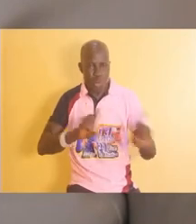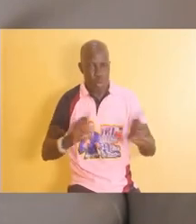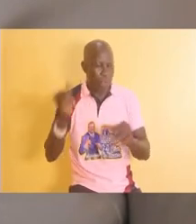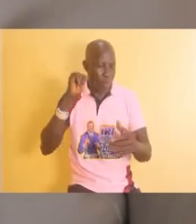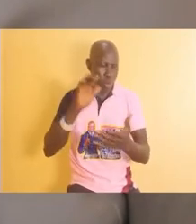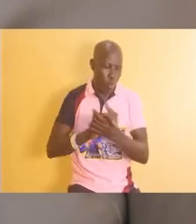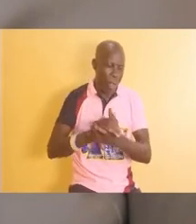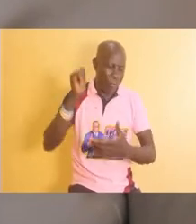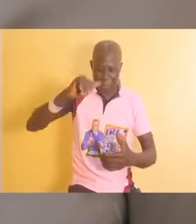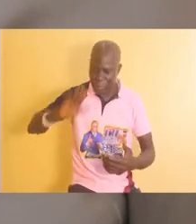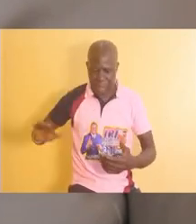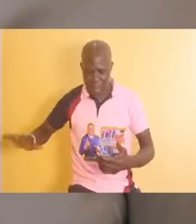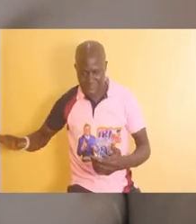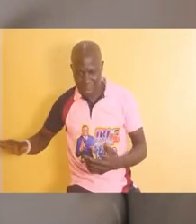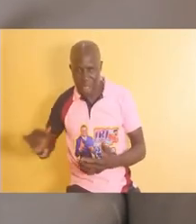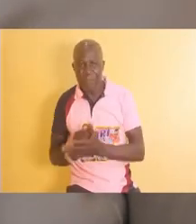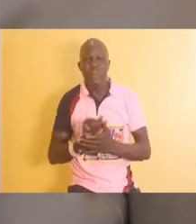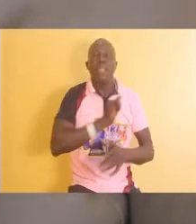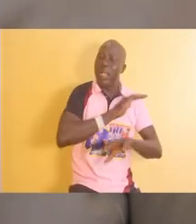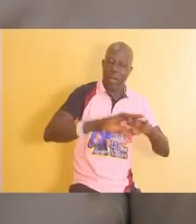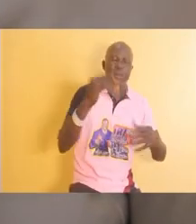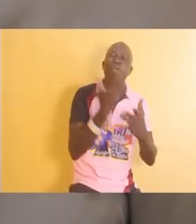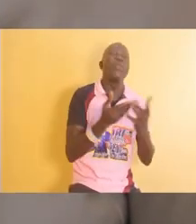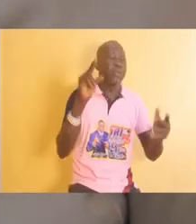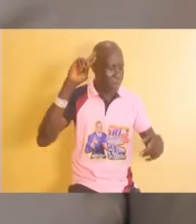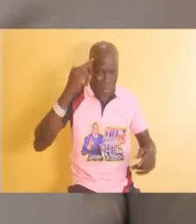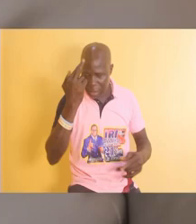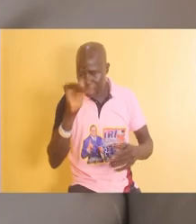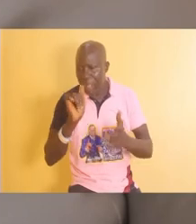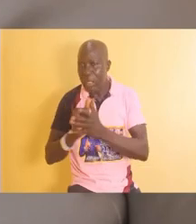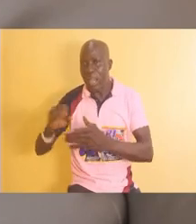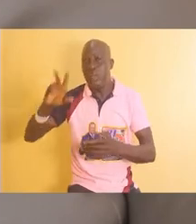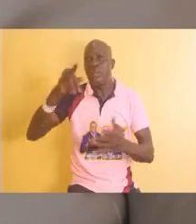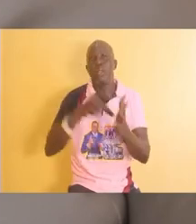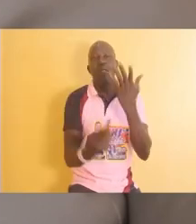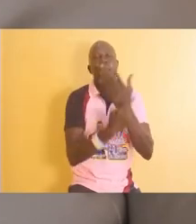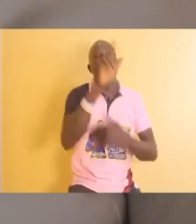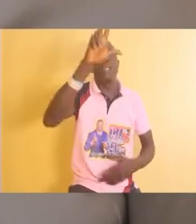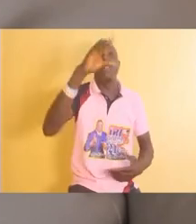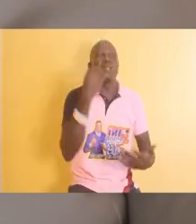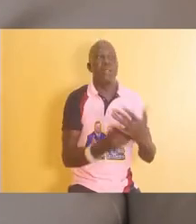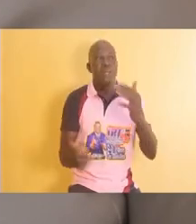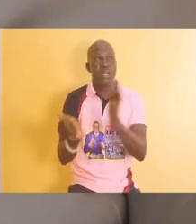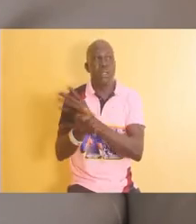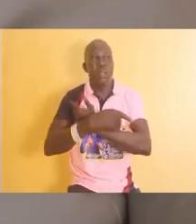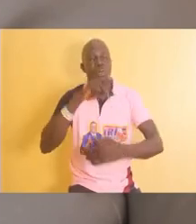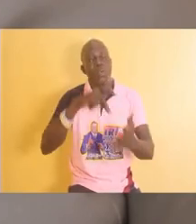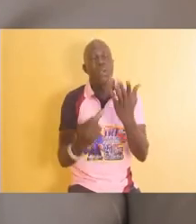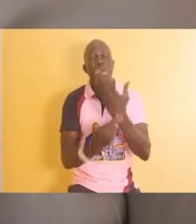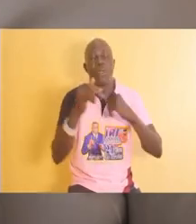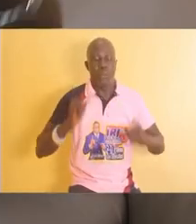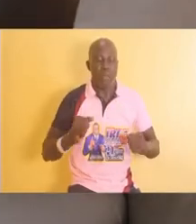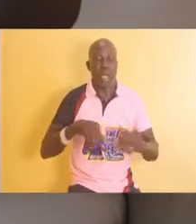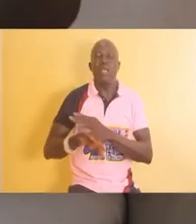aya. Wọ́n á lè ṣe fún ọmọ. Kò wá ní ìdíbí. Ìpàdé ọgbọ̀n ọjọ́ yìí. Ó gbọ́dọ̀ ṣe agbára nú ayé.